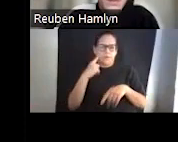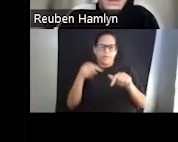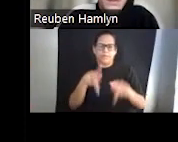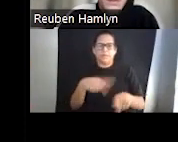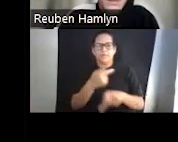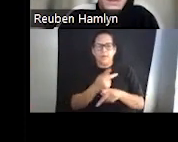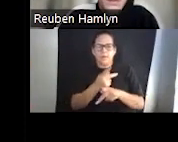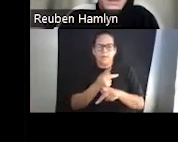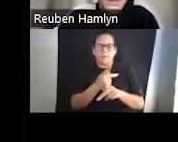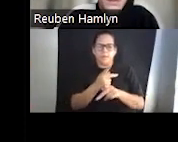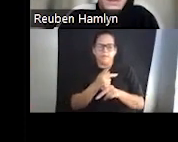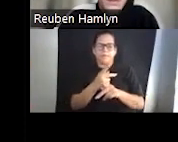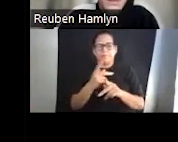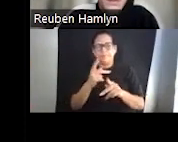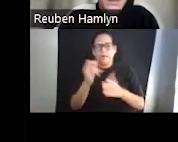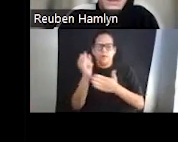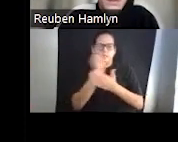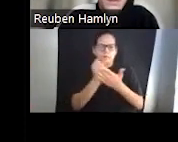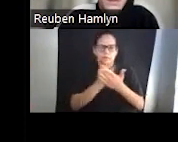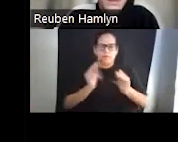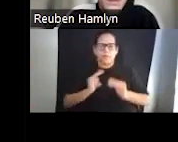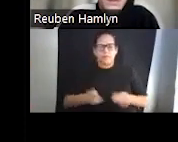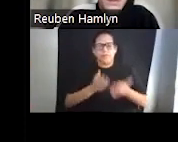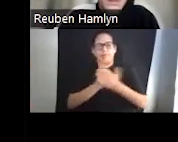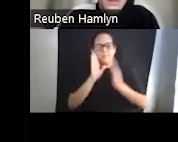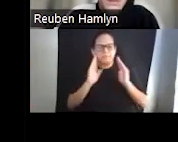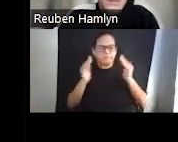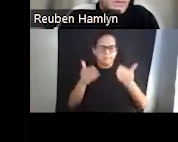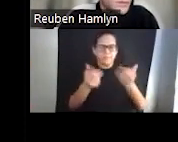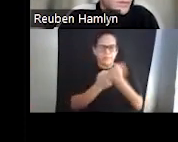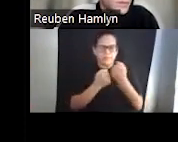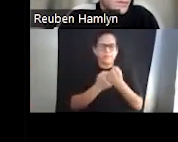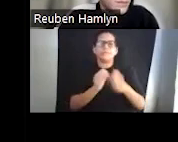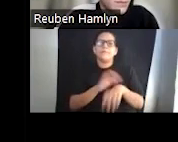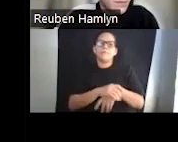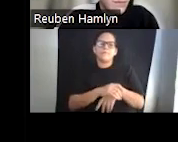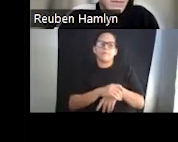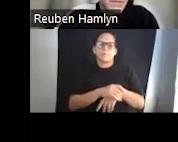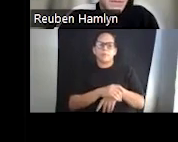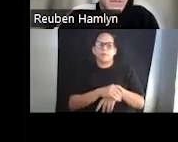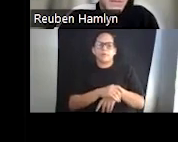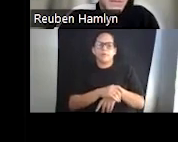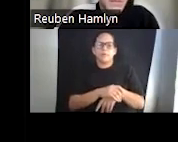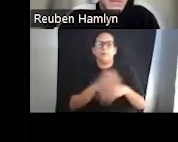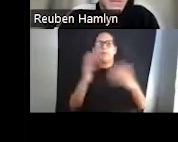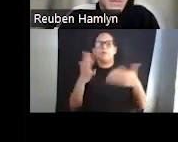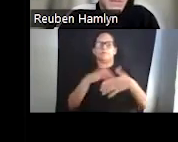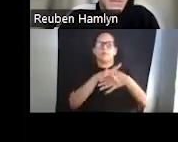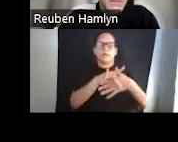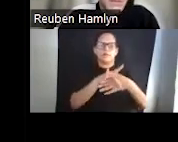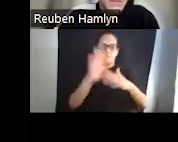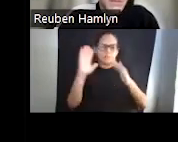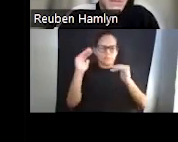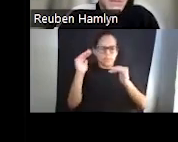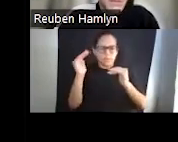of artistic and human rights advocacy is first, what are the contextual expectations,